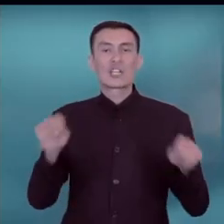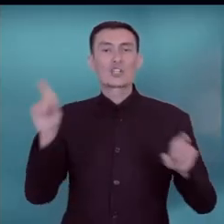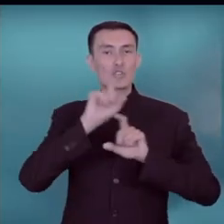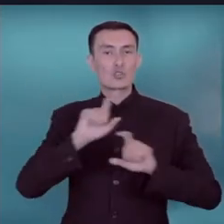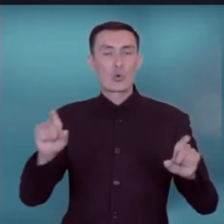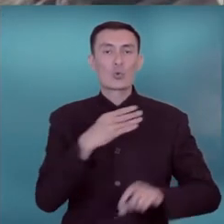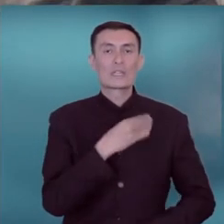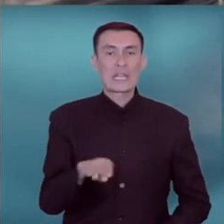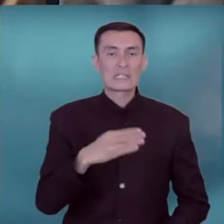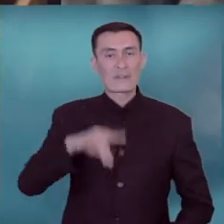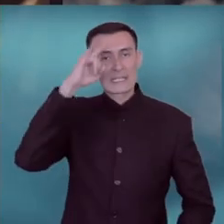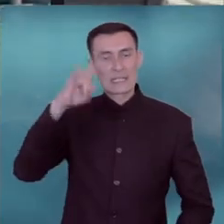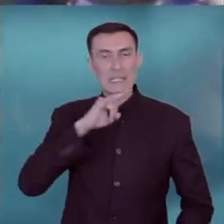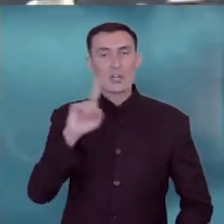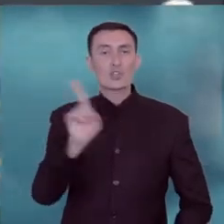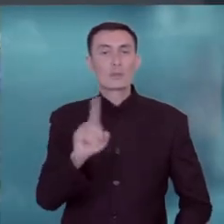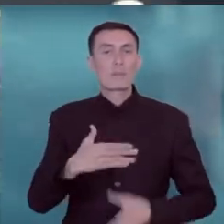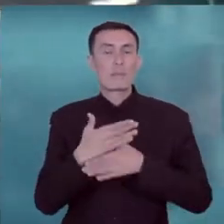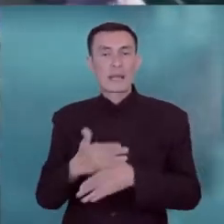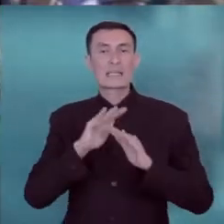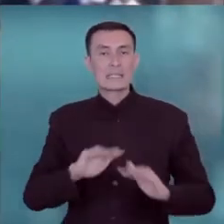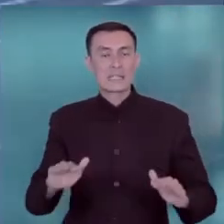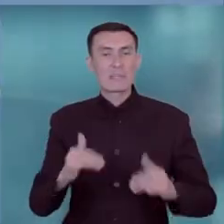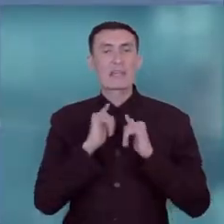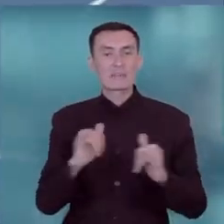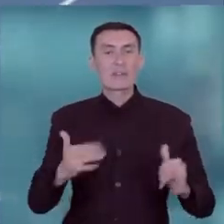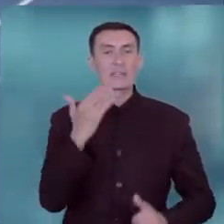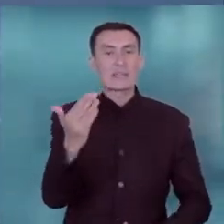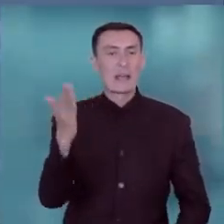in Kazakhstan in the future to help children and develop their talents.